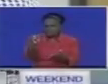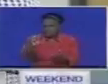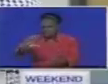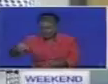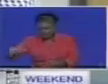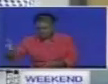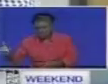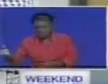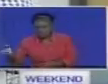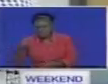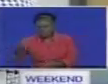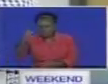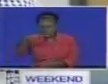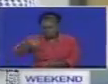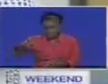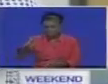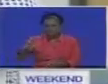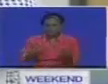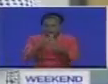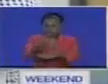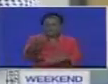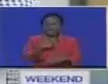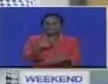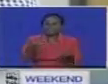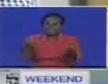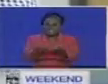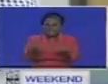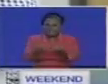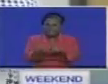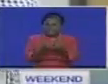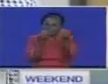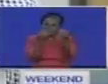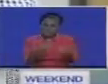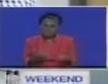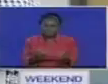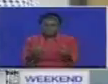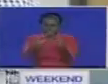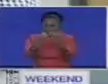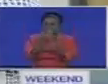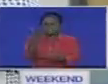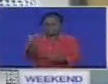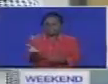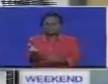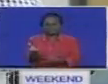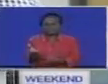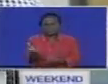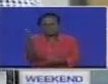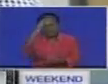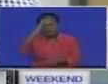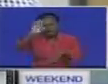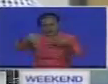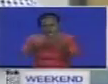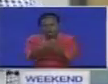which of course we surpassed that. But they're saying, look, they need the structures really to be activated. You know, all political